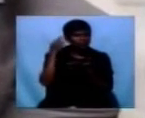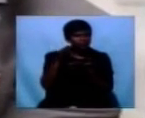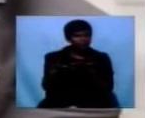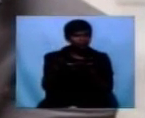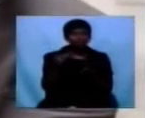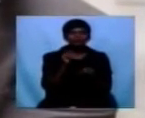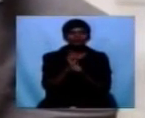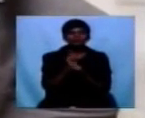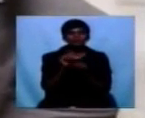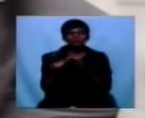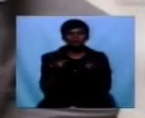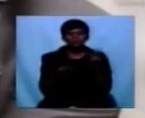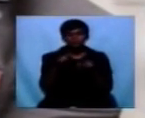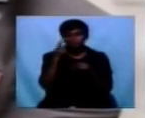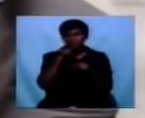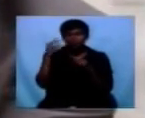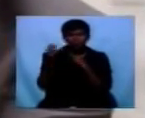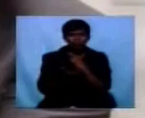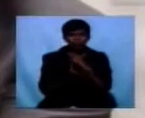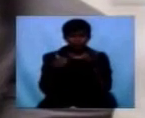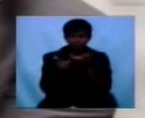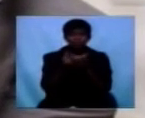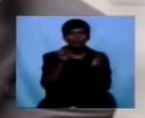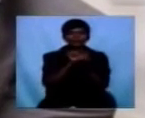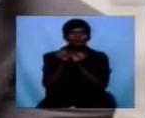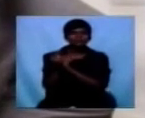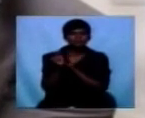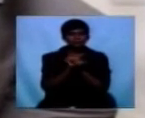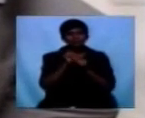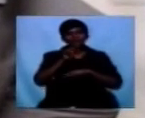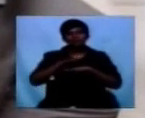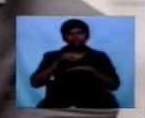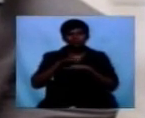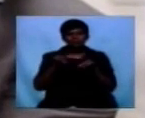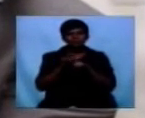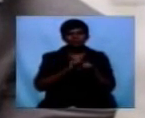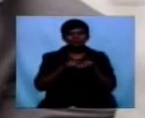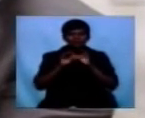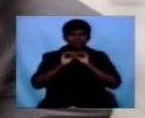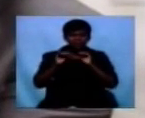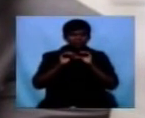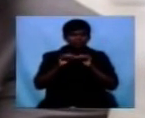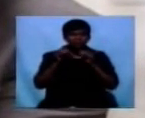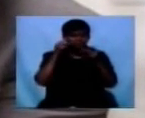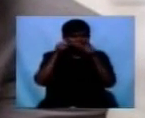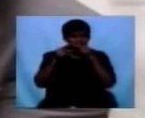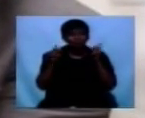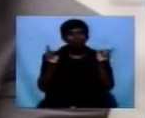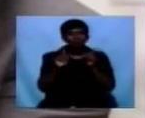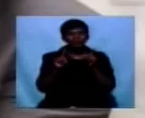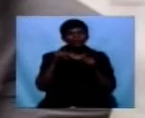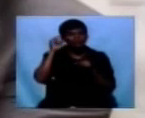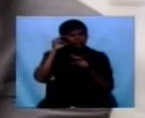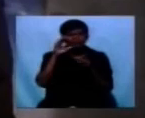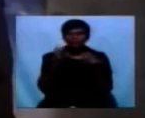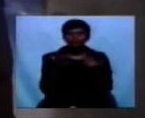in the ministry, even those that are coming. I've been meeting them, I've been calling them, and I've been giving them a vision where we want to take this ministry. So you'll